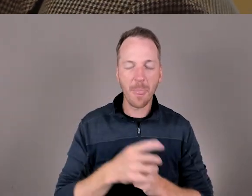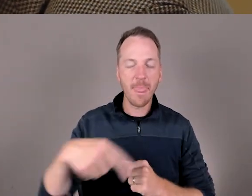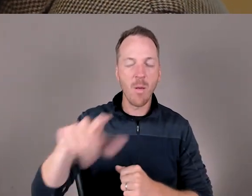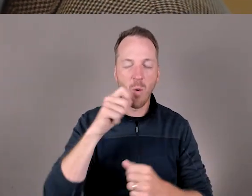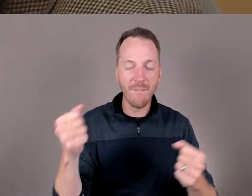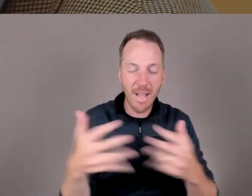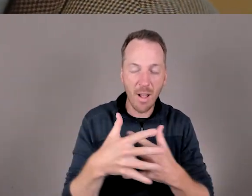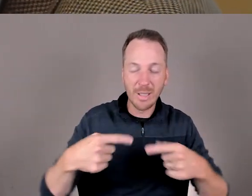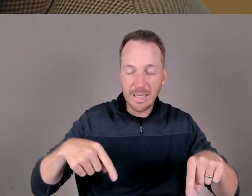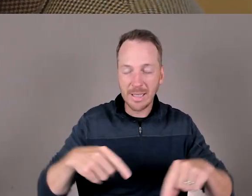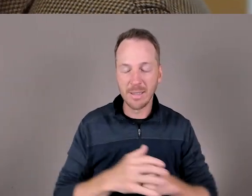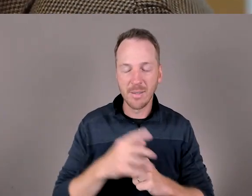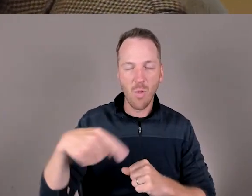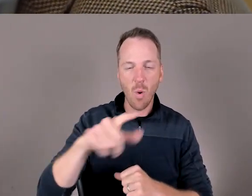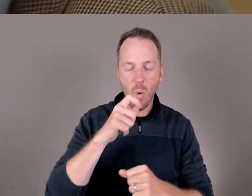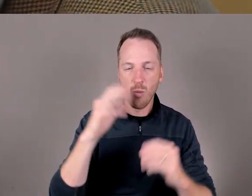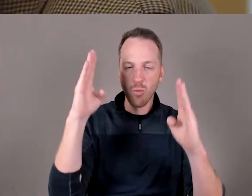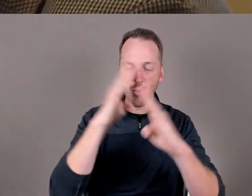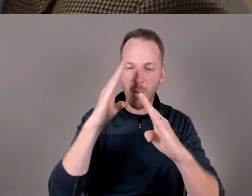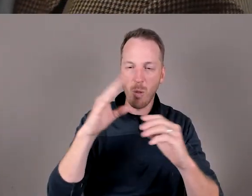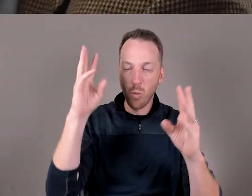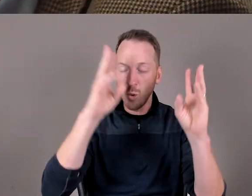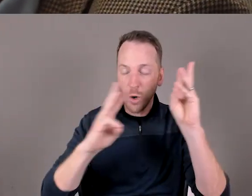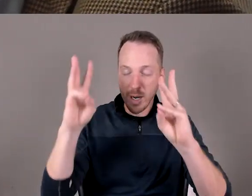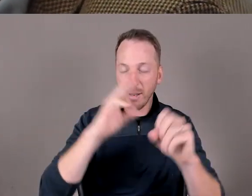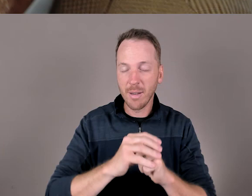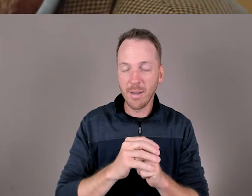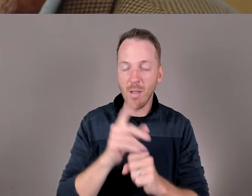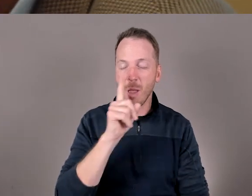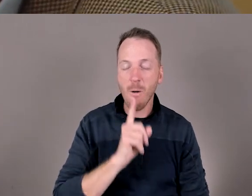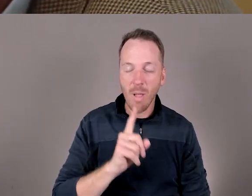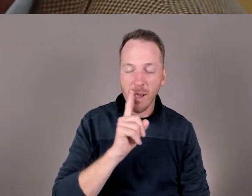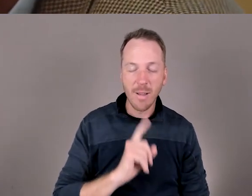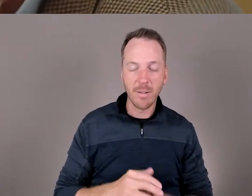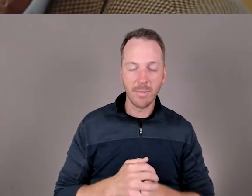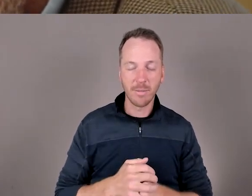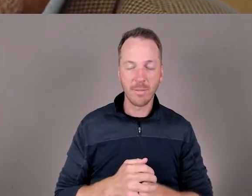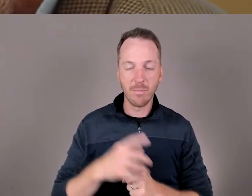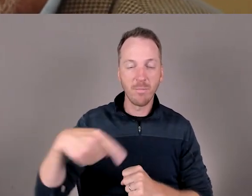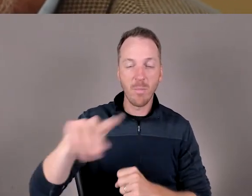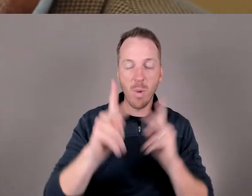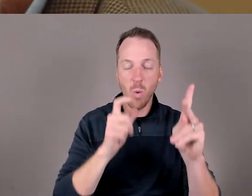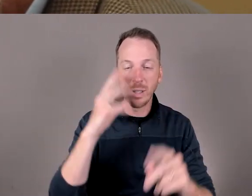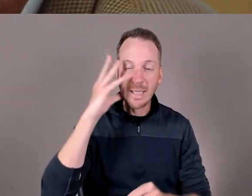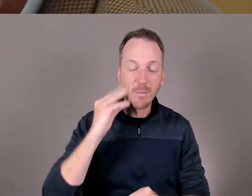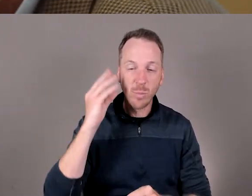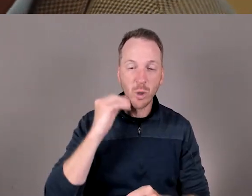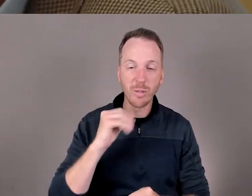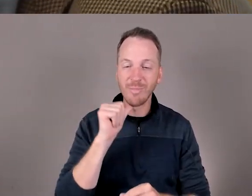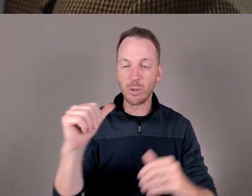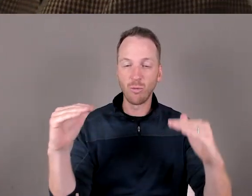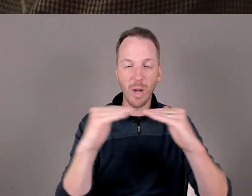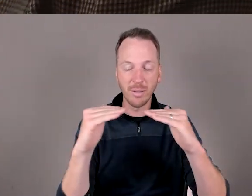are fearful, those who are troubled, those who are lonely, those who are experiencing